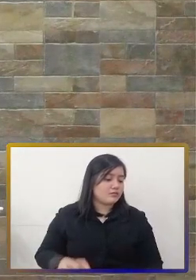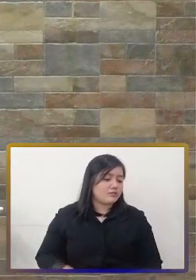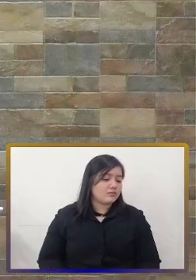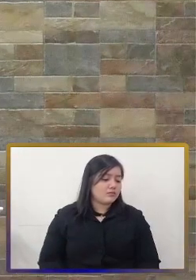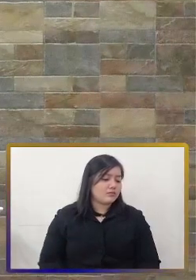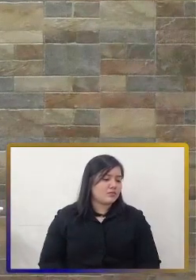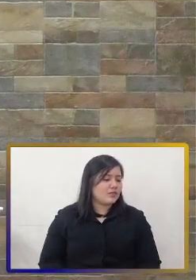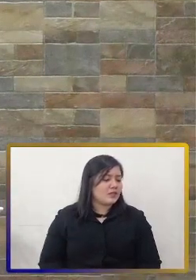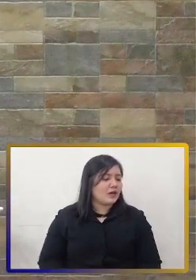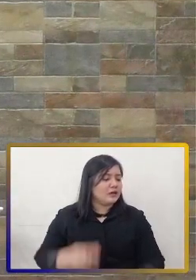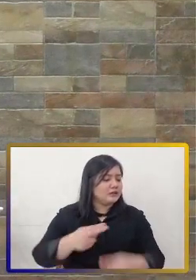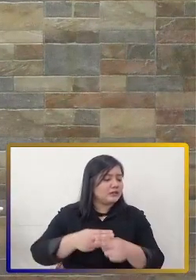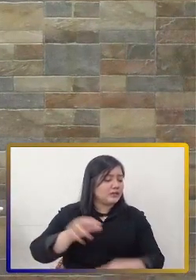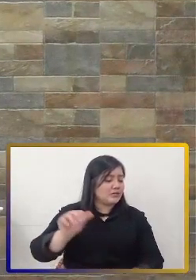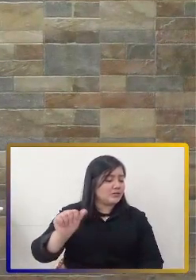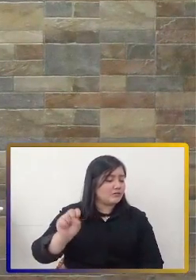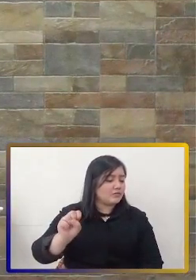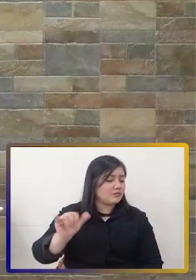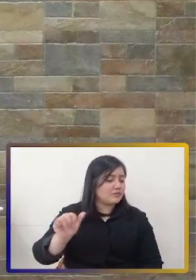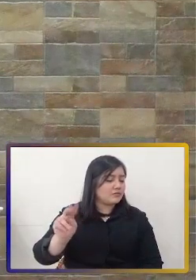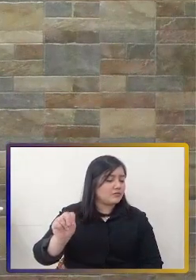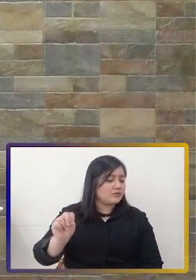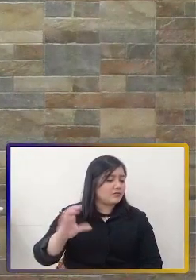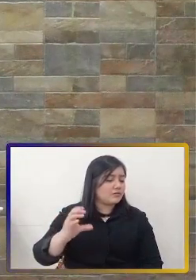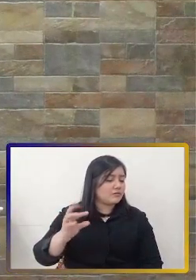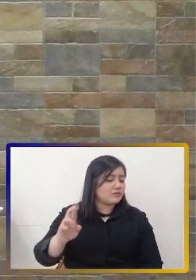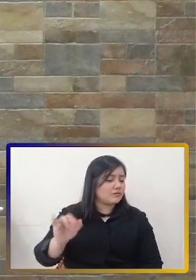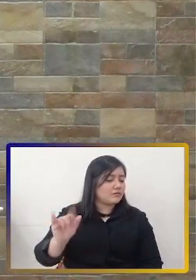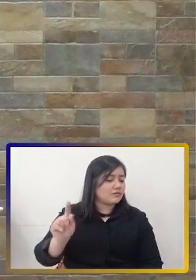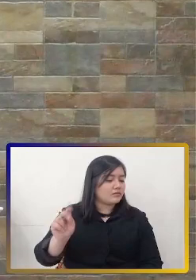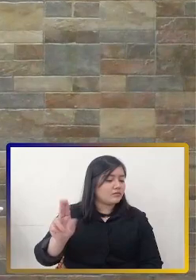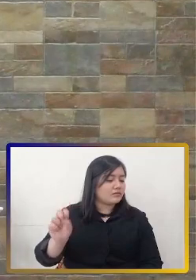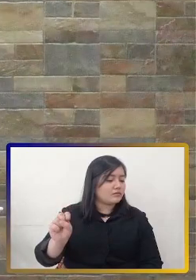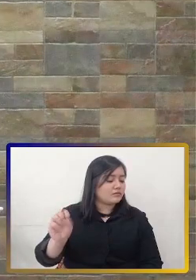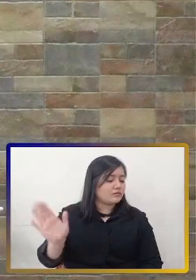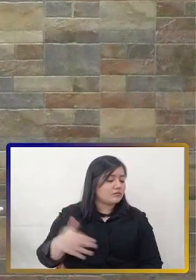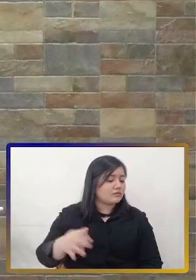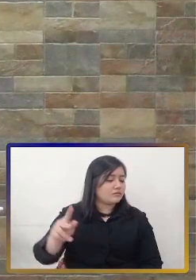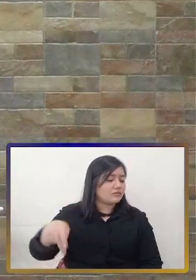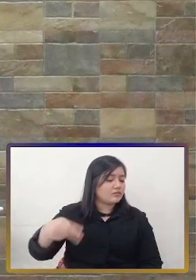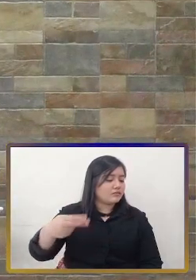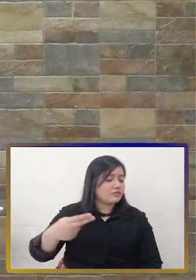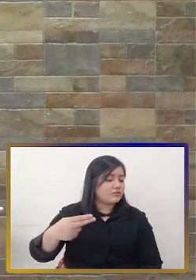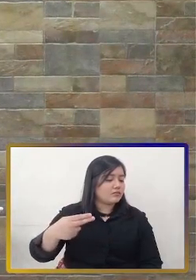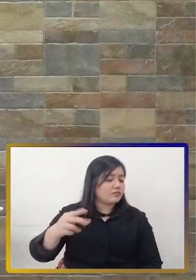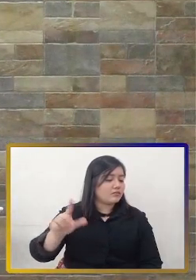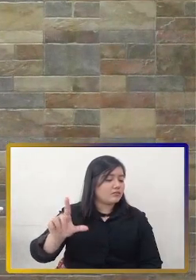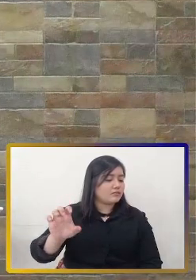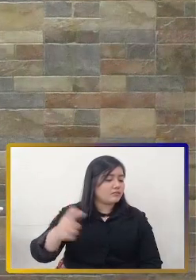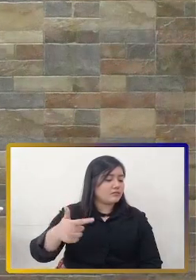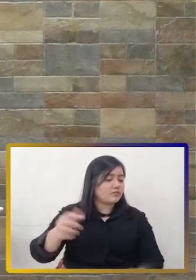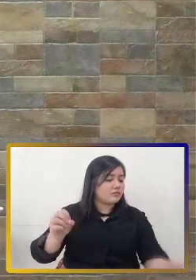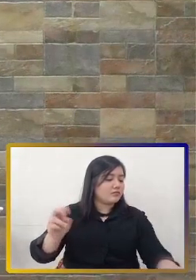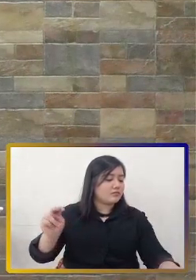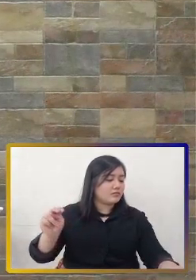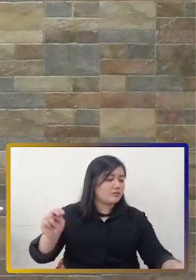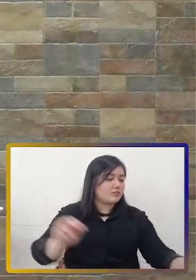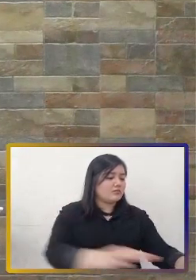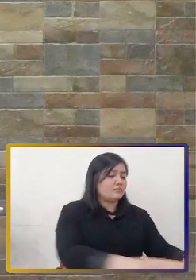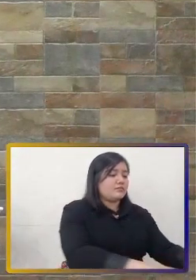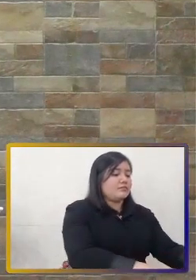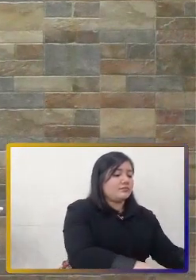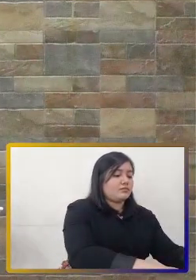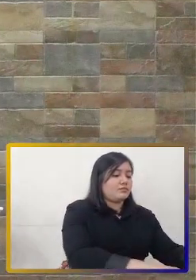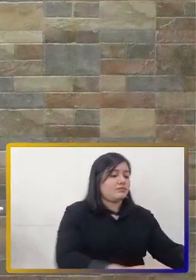Asyncritus, Phlegon, Hermas. Nakita niyo po? Verse 14, are you looking your